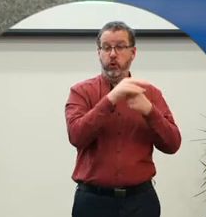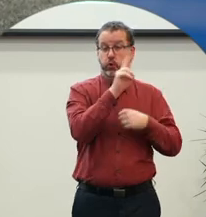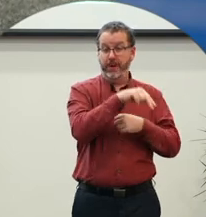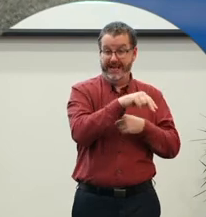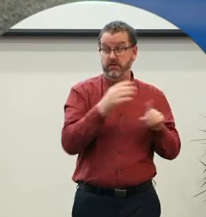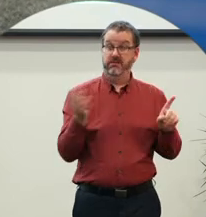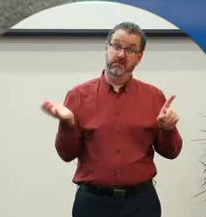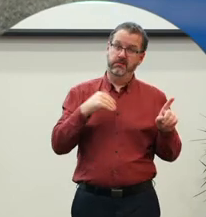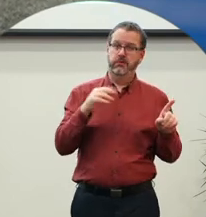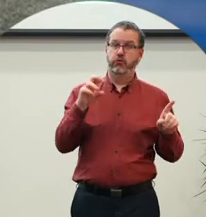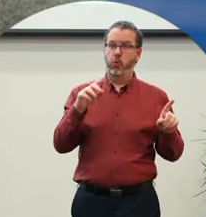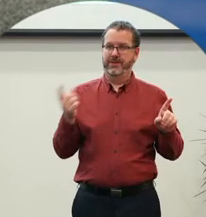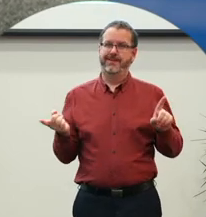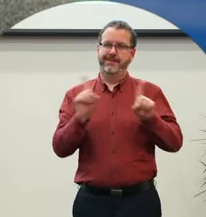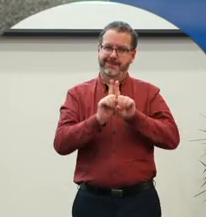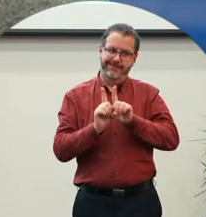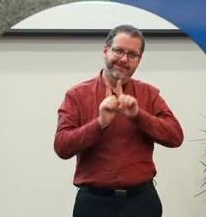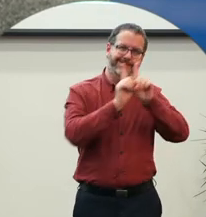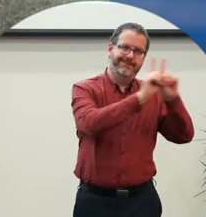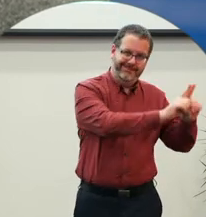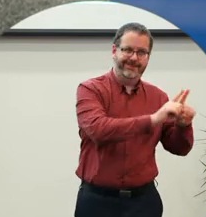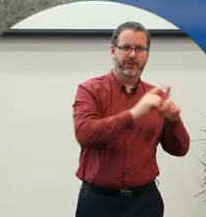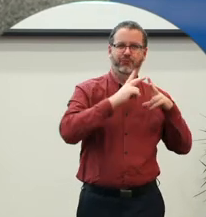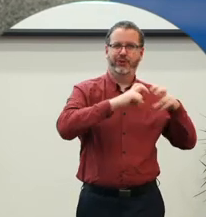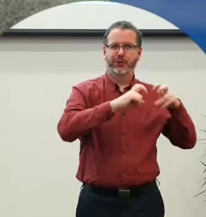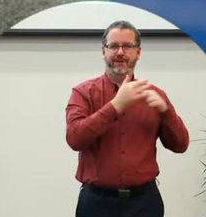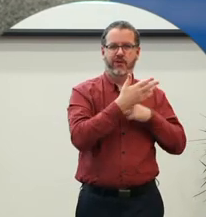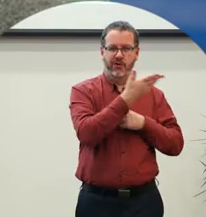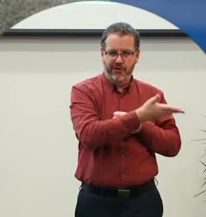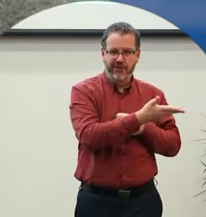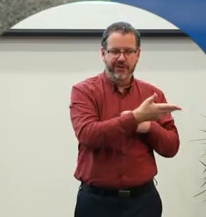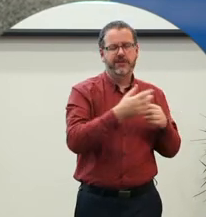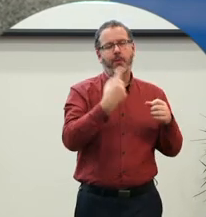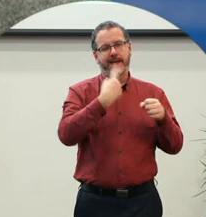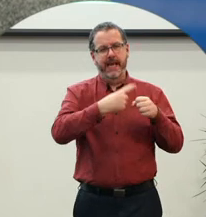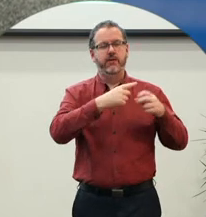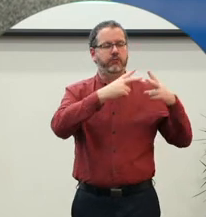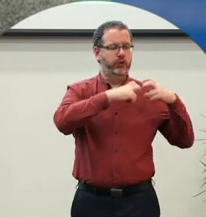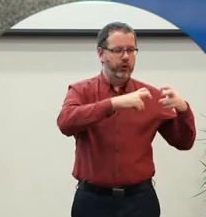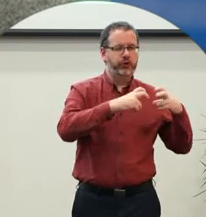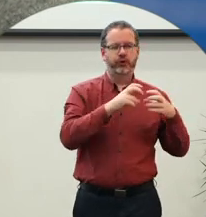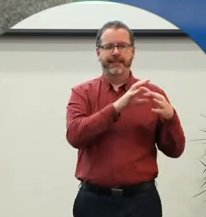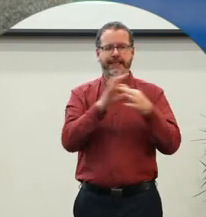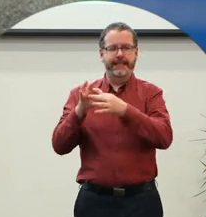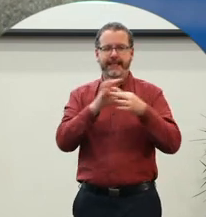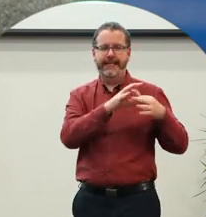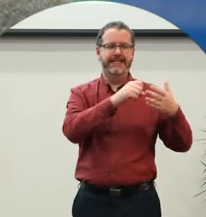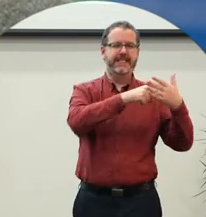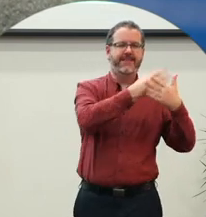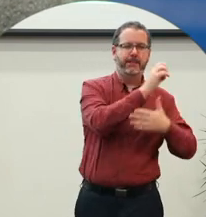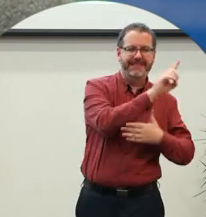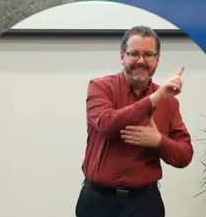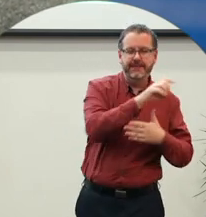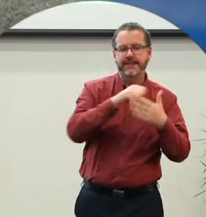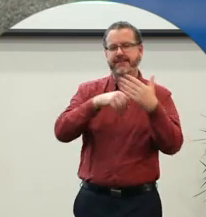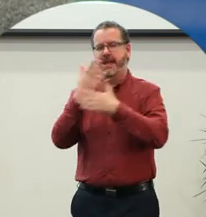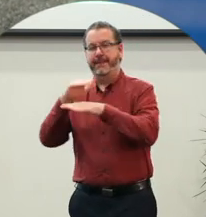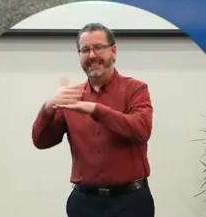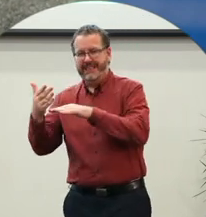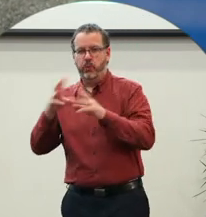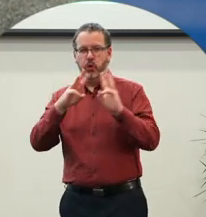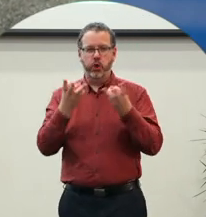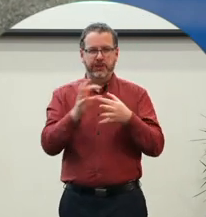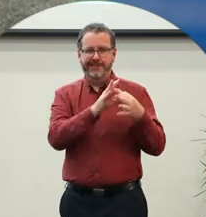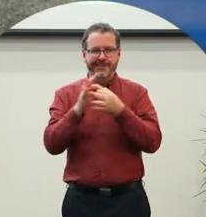researcher. And again, they were researching development issues between the developed and developing world. So she was definitely on a